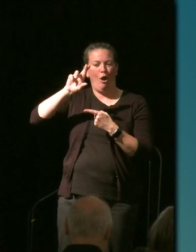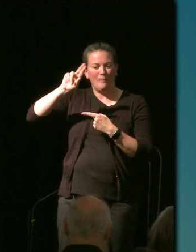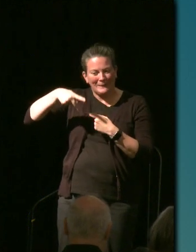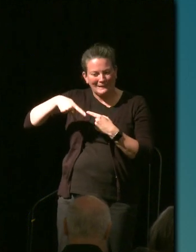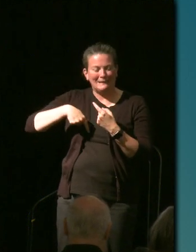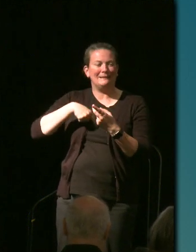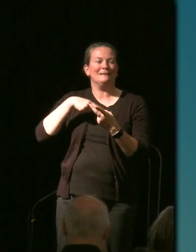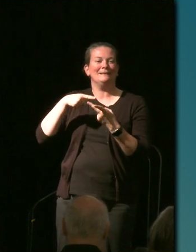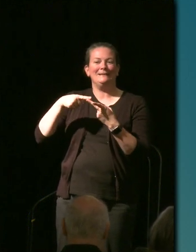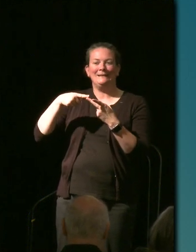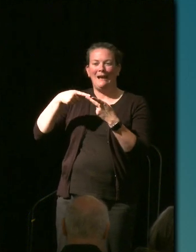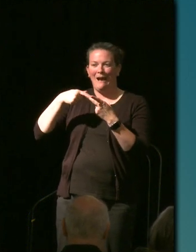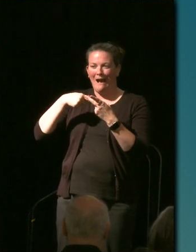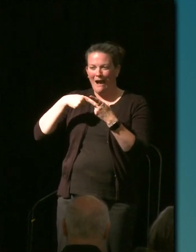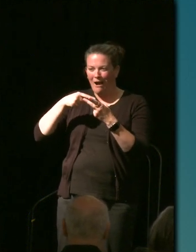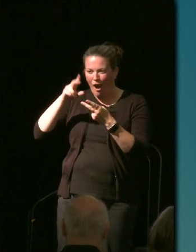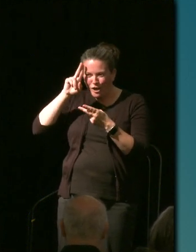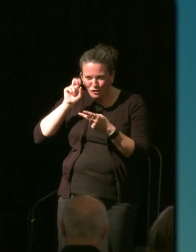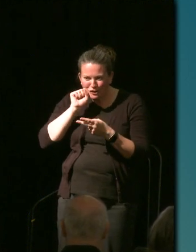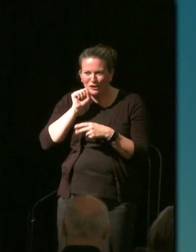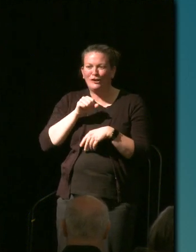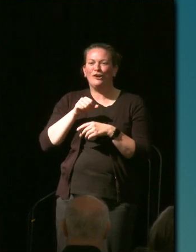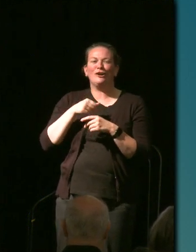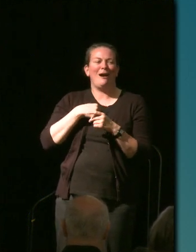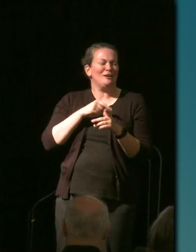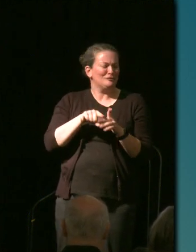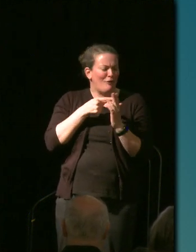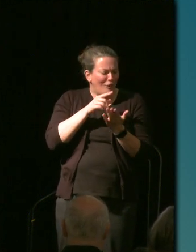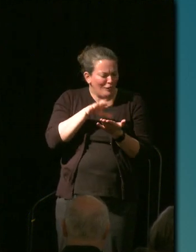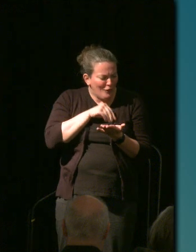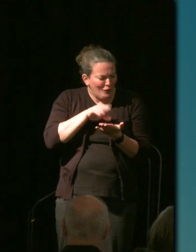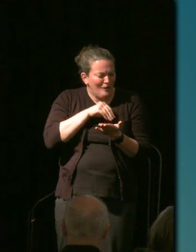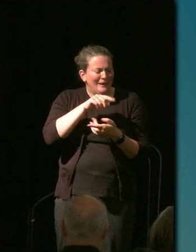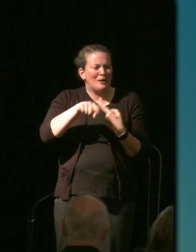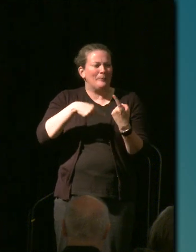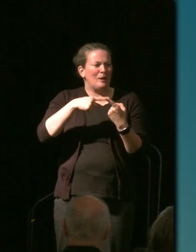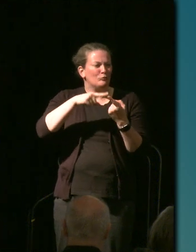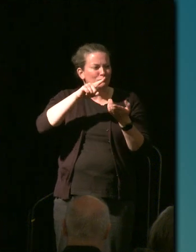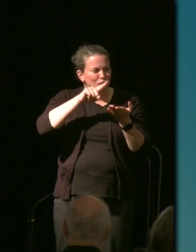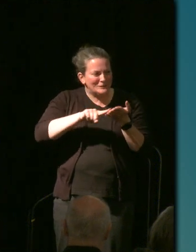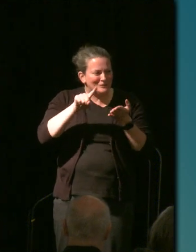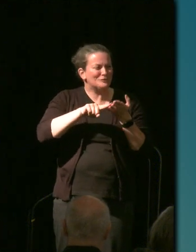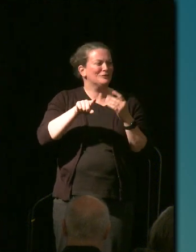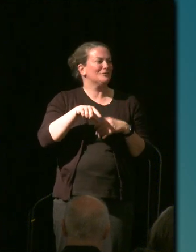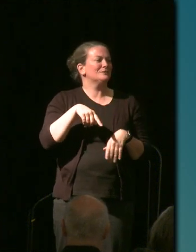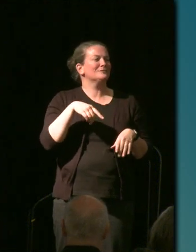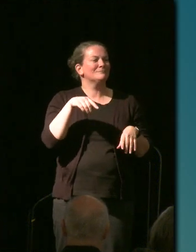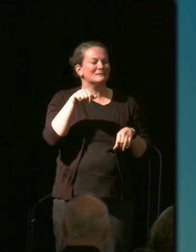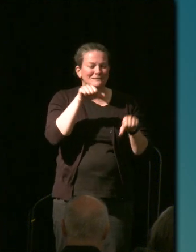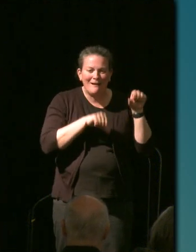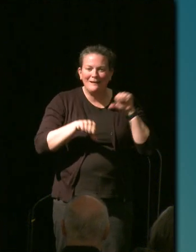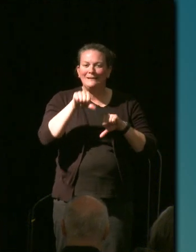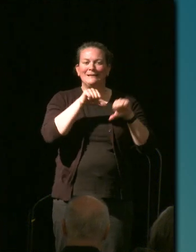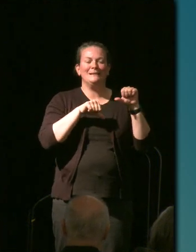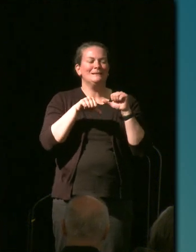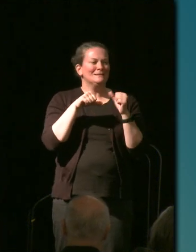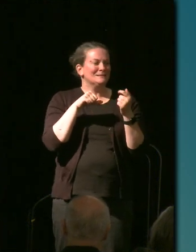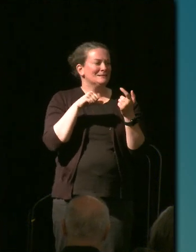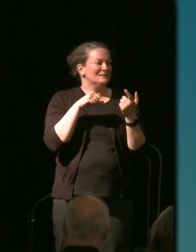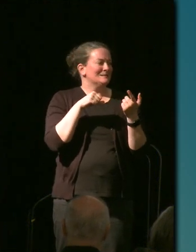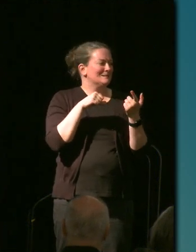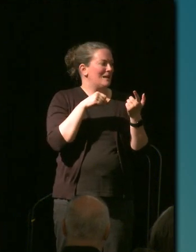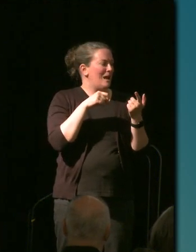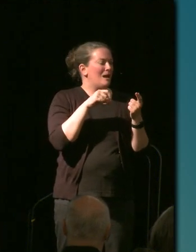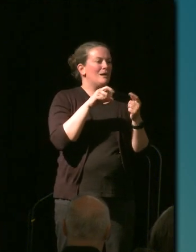learn as much as I could about the research, about the science, and what's being done to help address Usher syndrome and